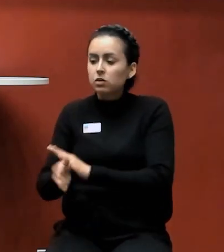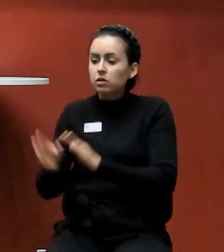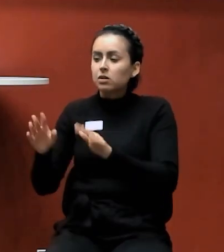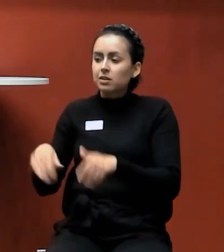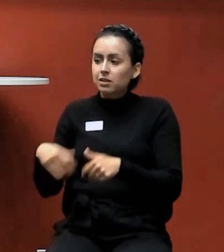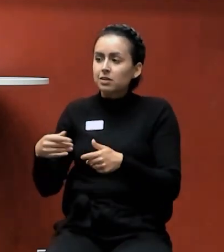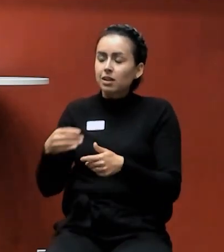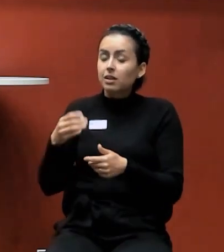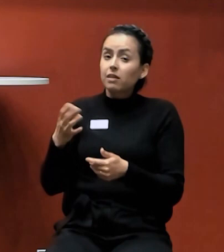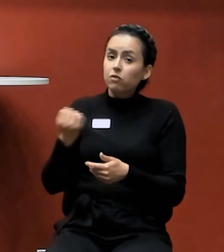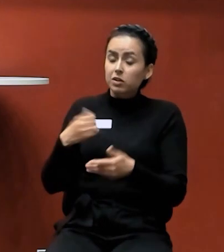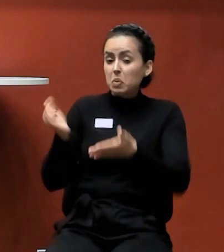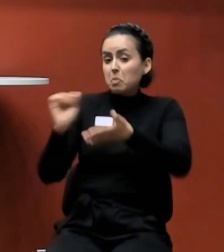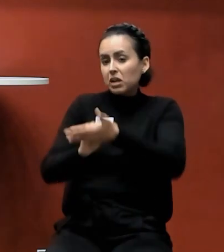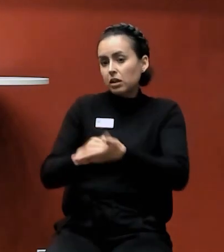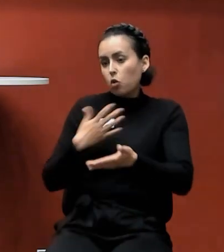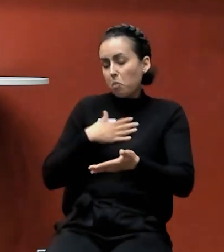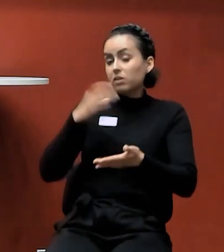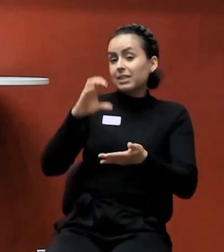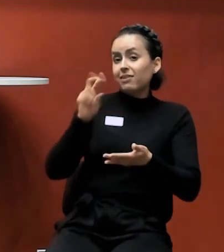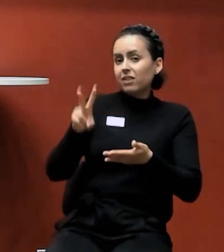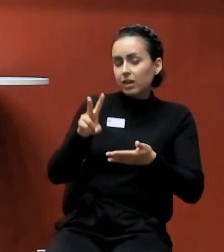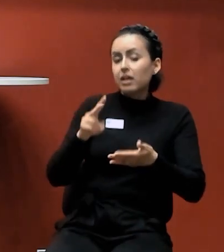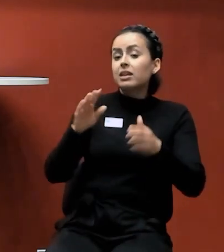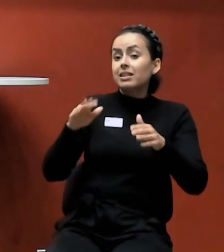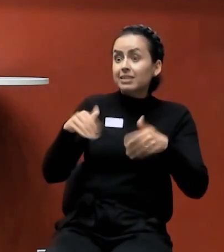towards like getting the bigger grants or other opportunities.